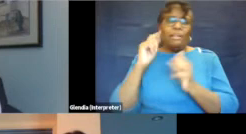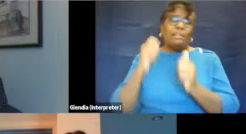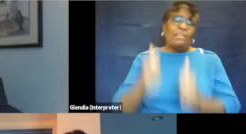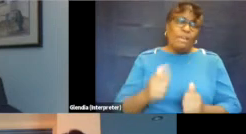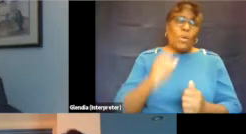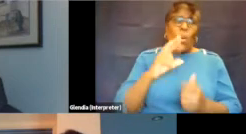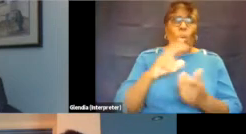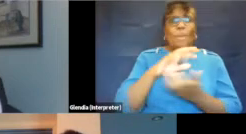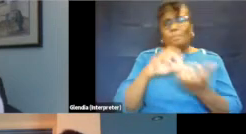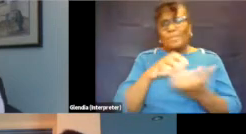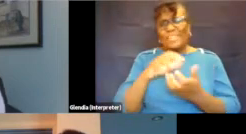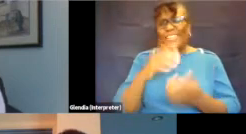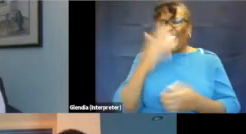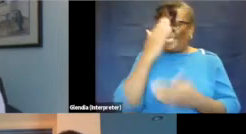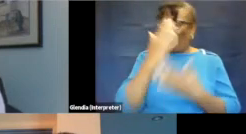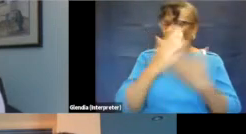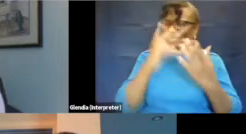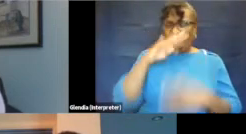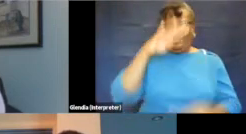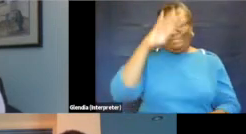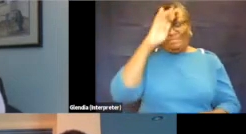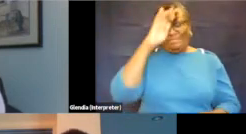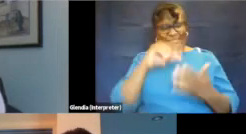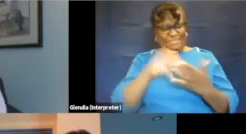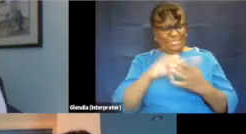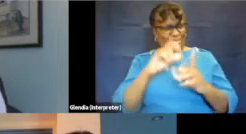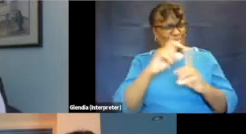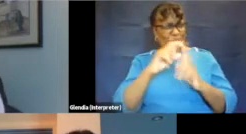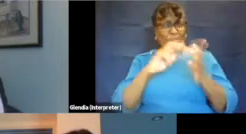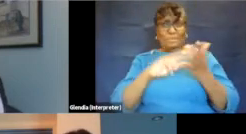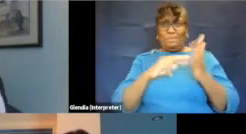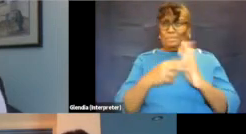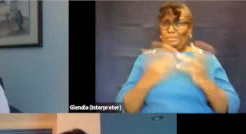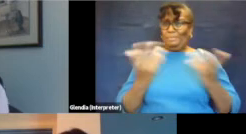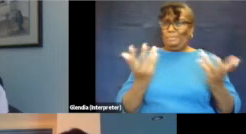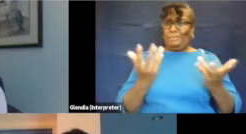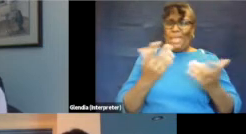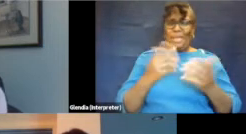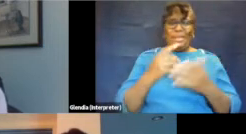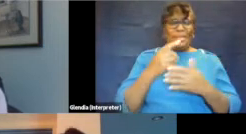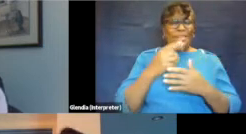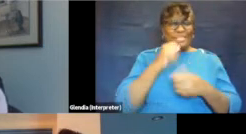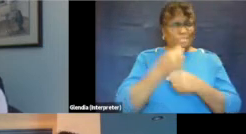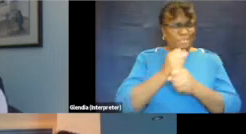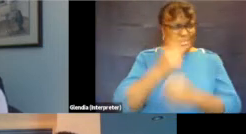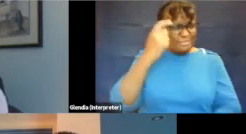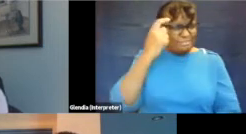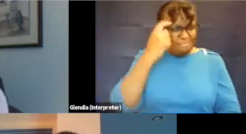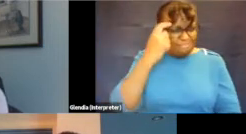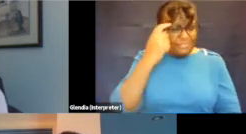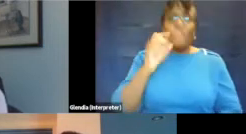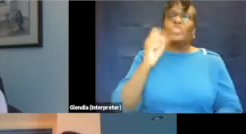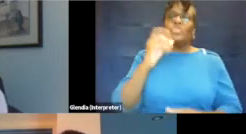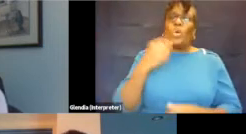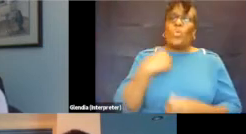always terms that hit home to you or actually make sense sometimes. And making sure that you take that